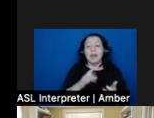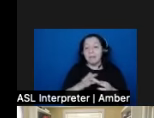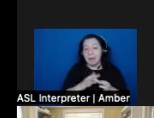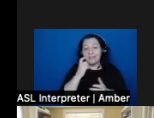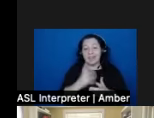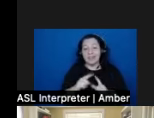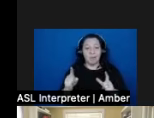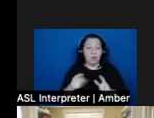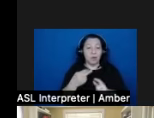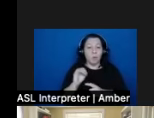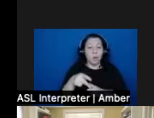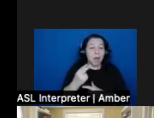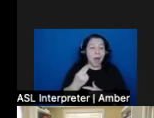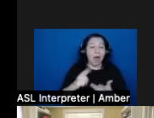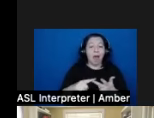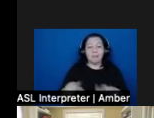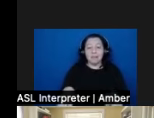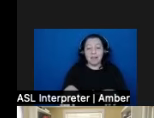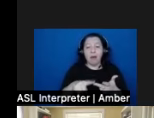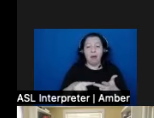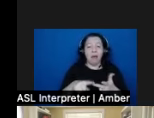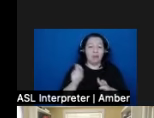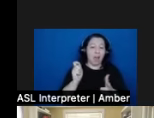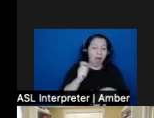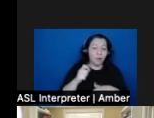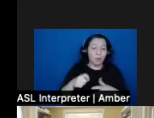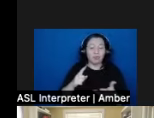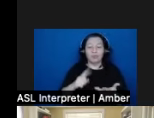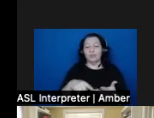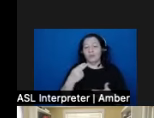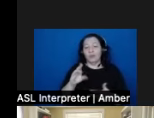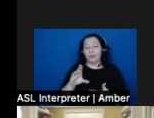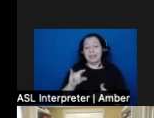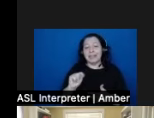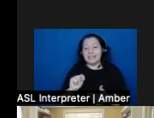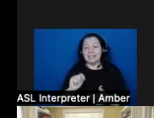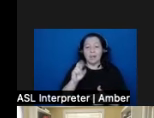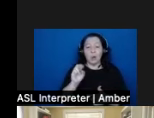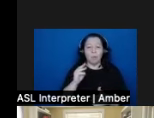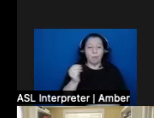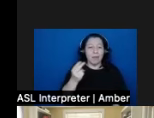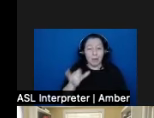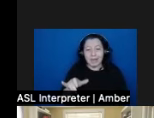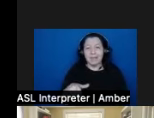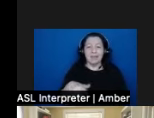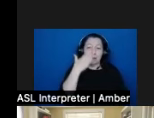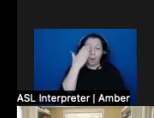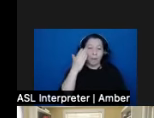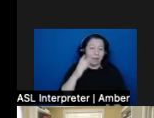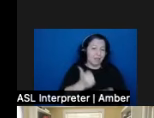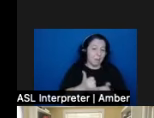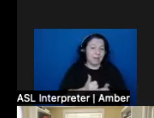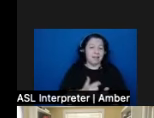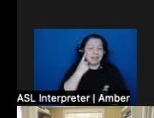homeopathic, massage therapists, acupuncturist, herbalists, aromatherapy, like thinking broadly about what someone might want